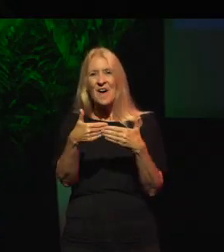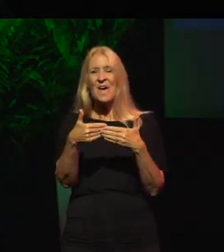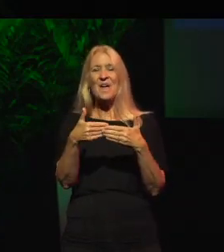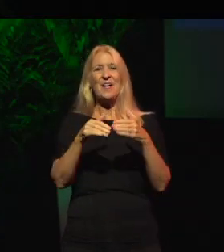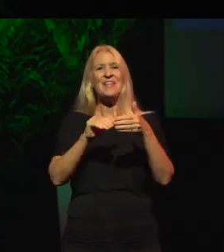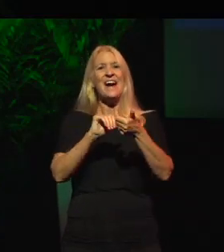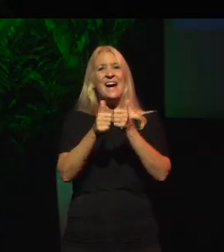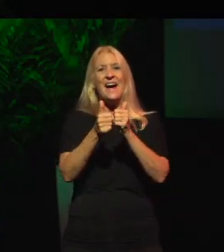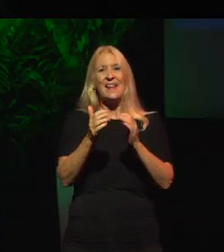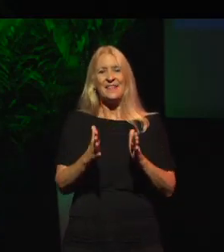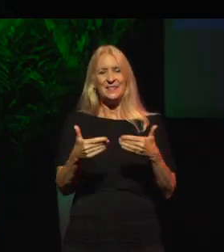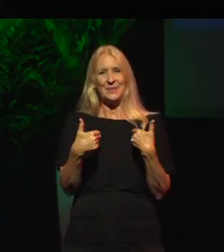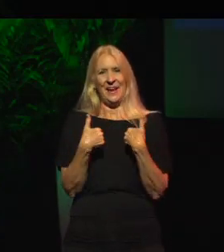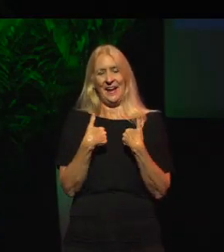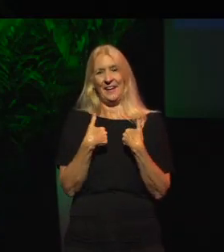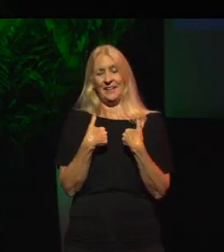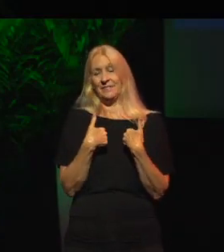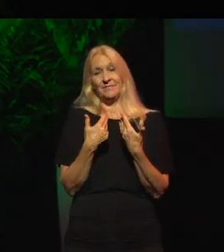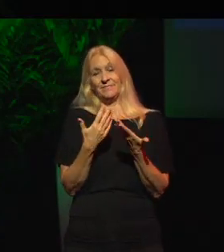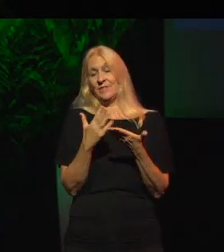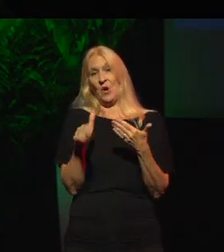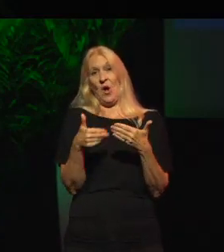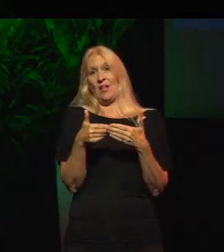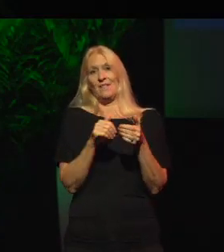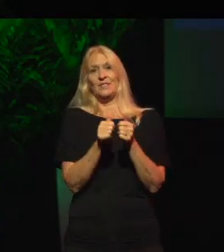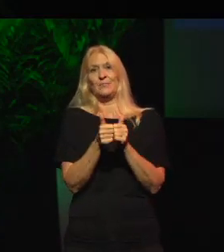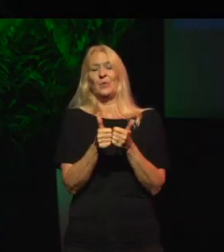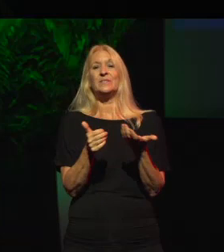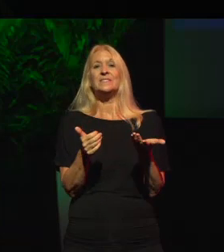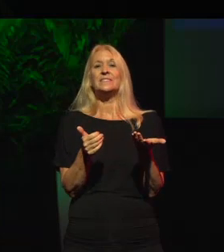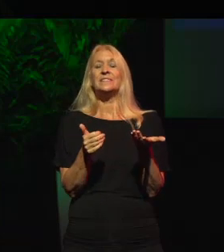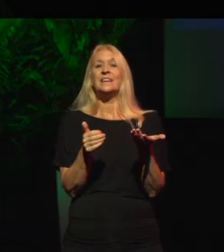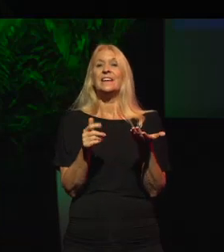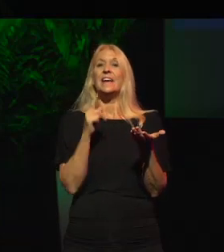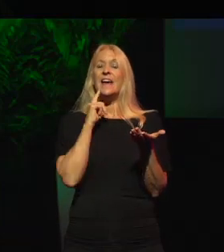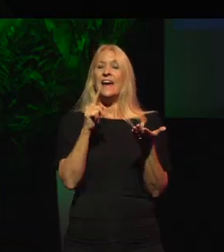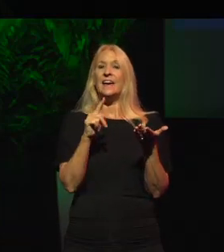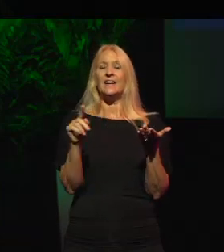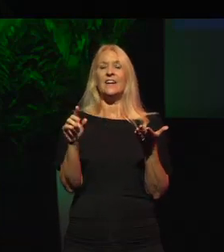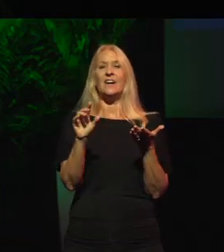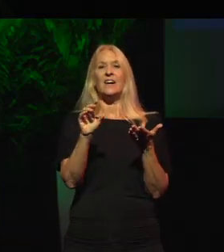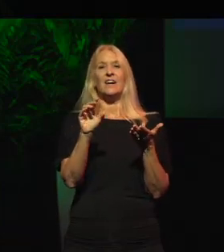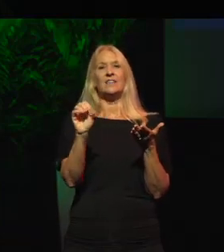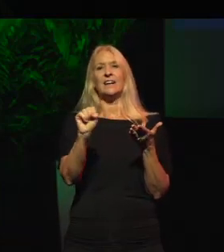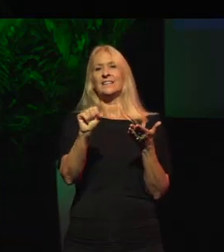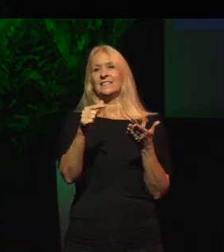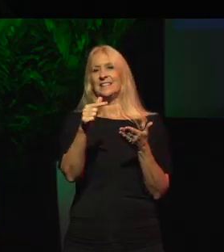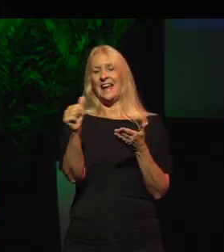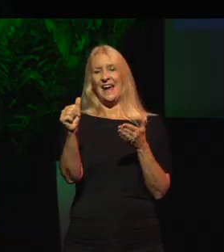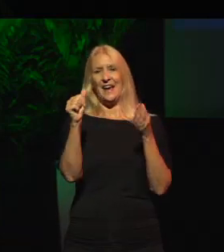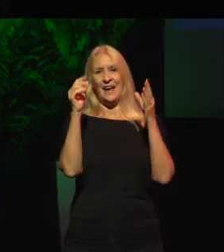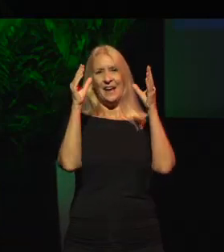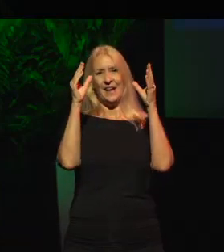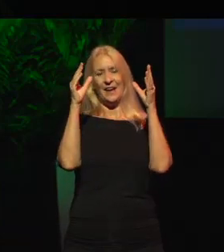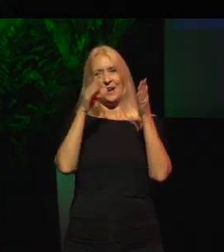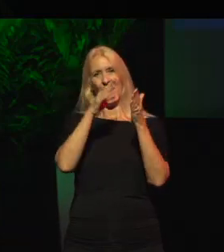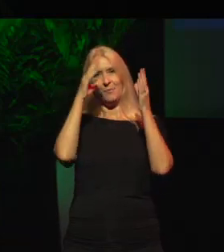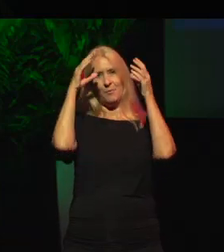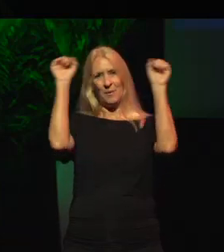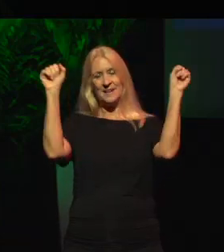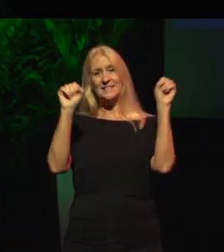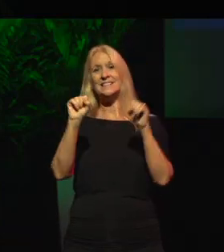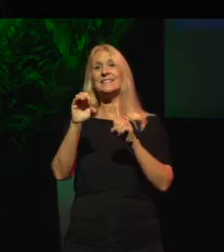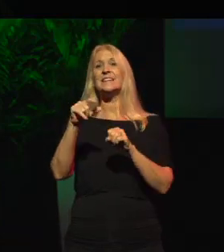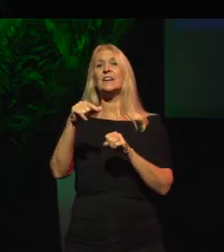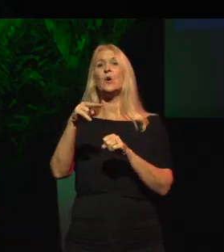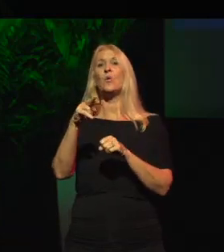have in all of our sports. And our very own Student Government Association President Sequoia Williams was selected